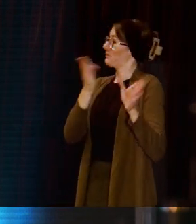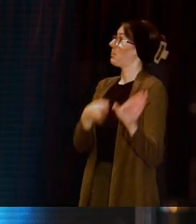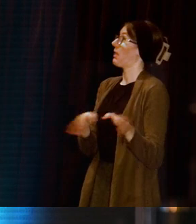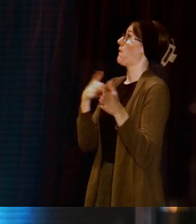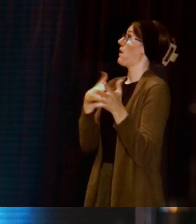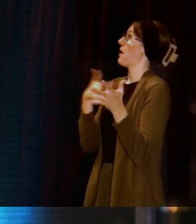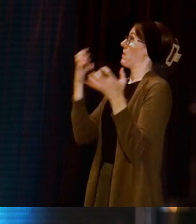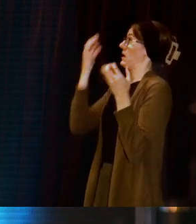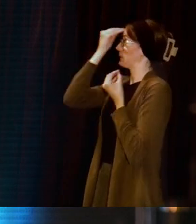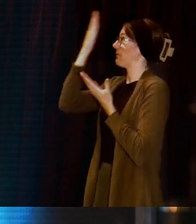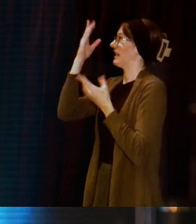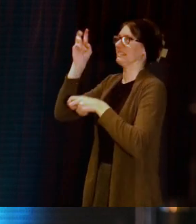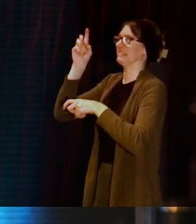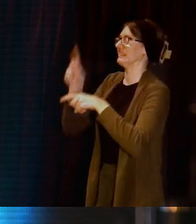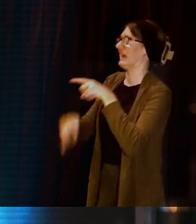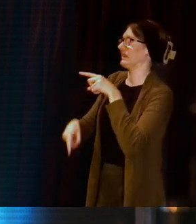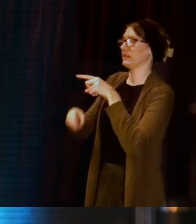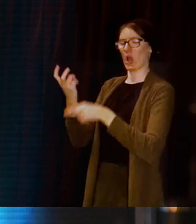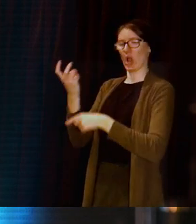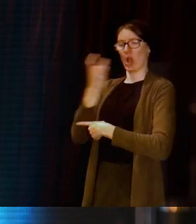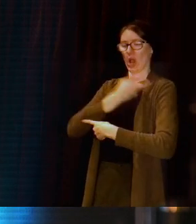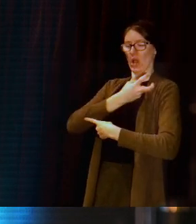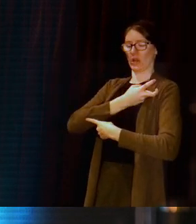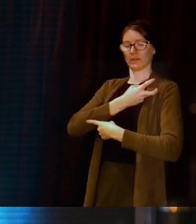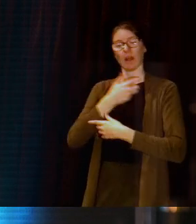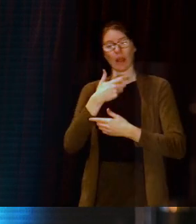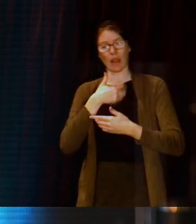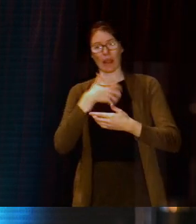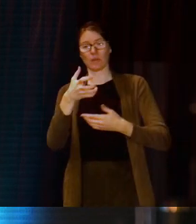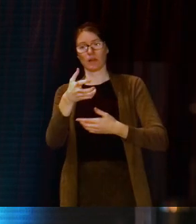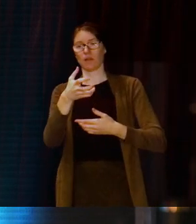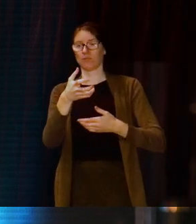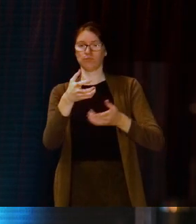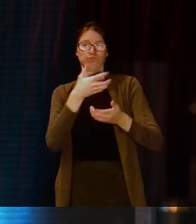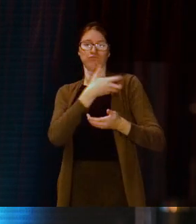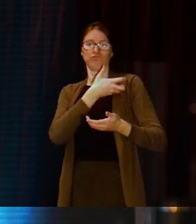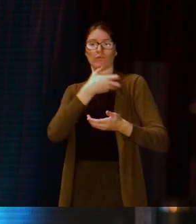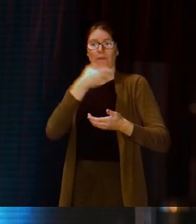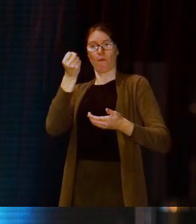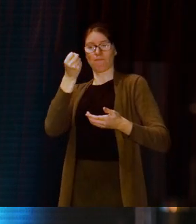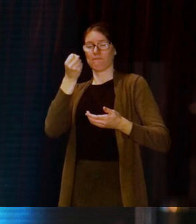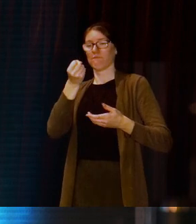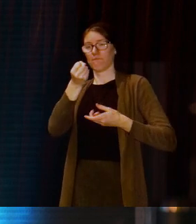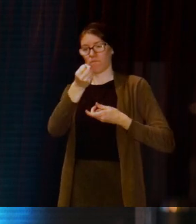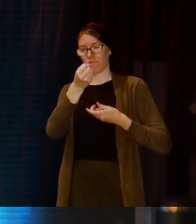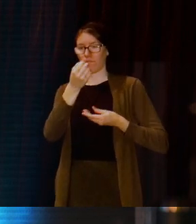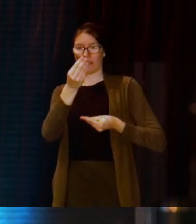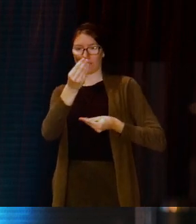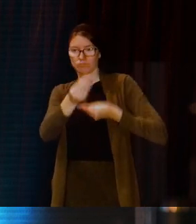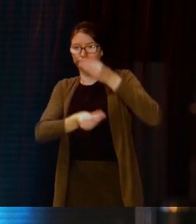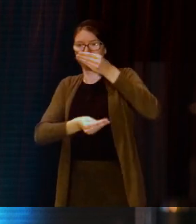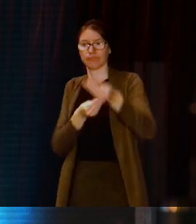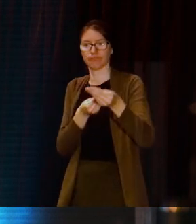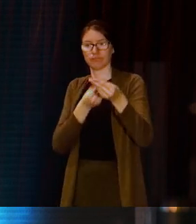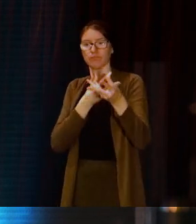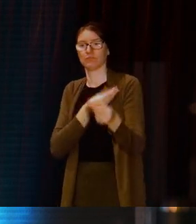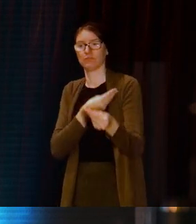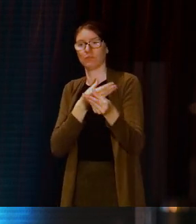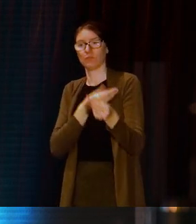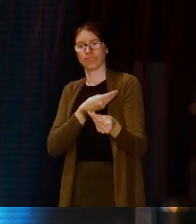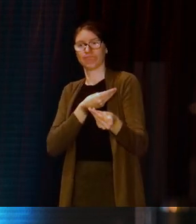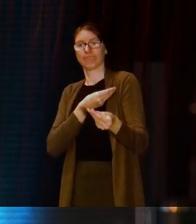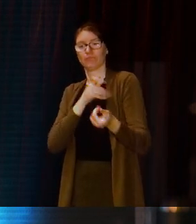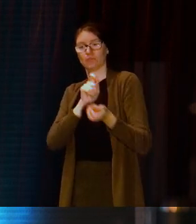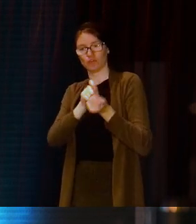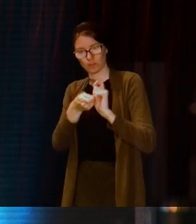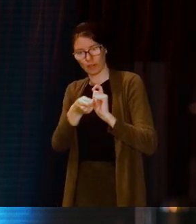you can't. I'm going to remove it, and I'm going to give you a heart of flesh. I'm going to give you a new power. I'm going to change you from the inside. And the